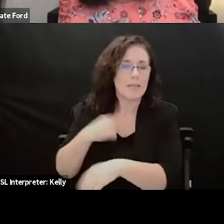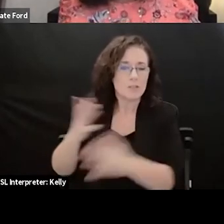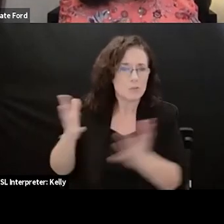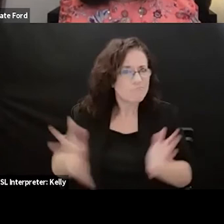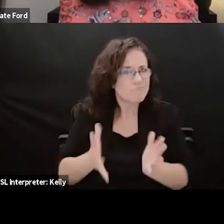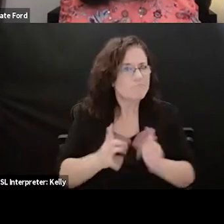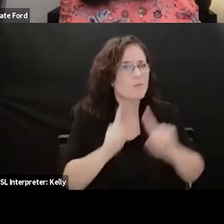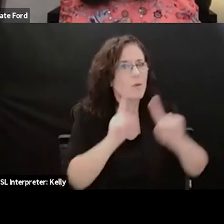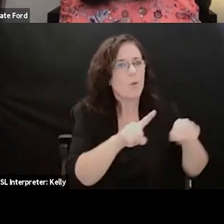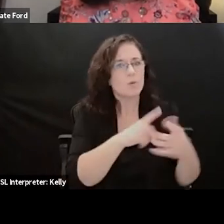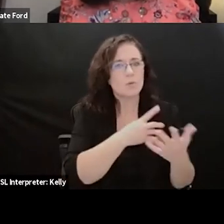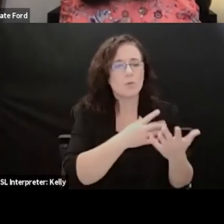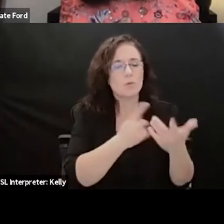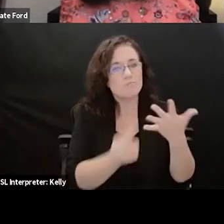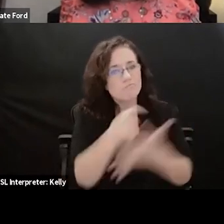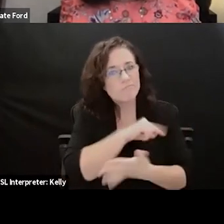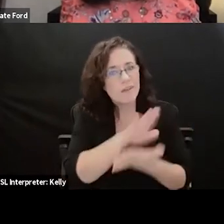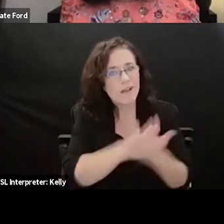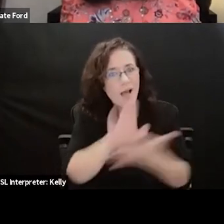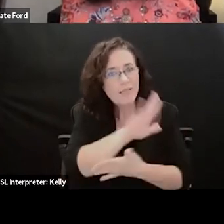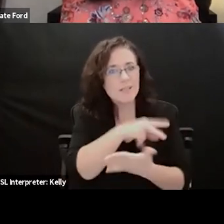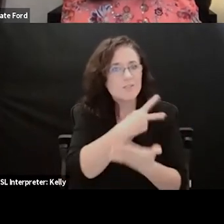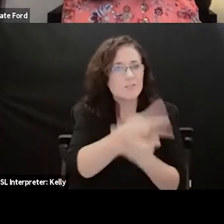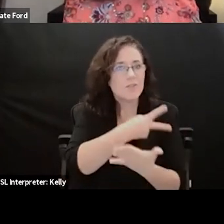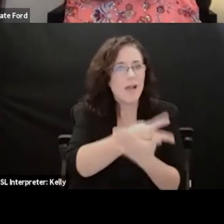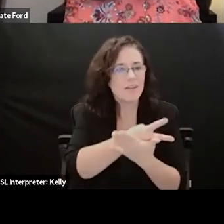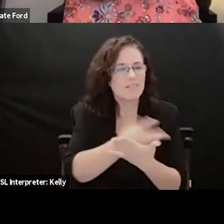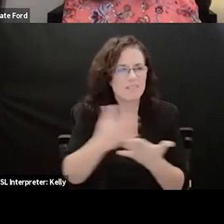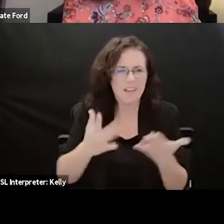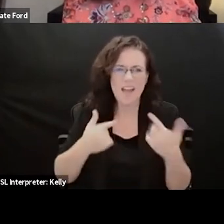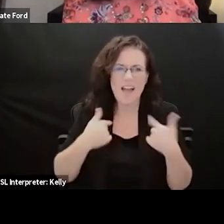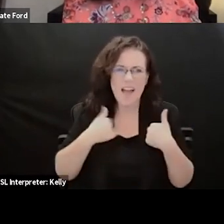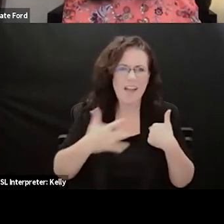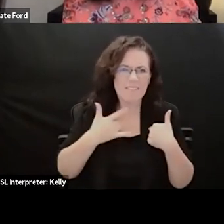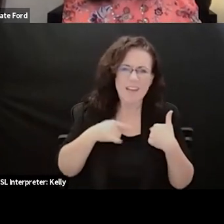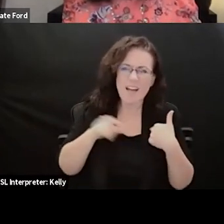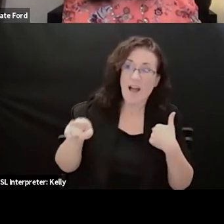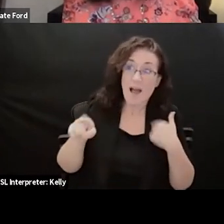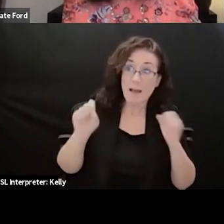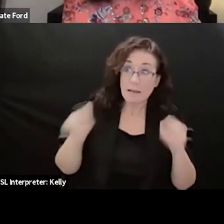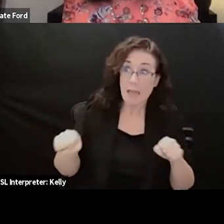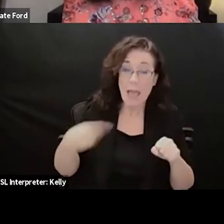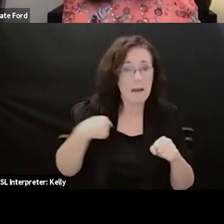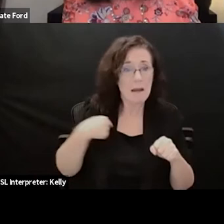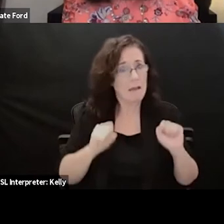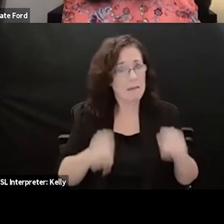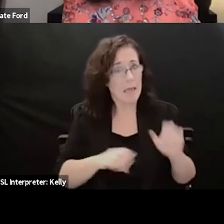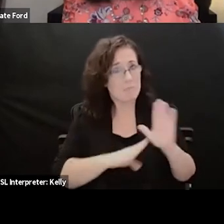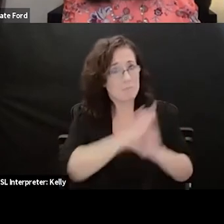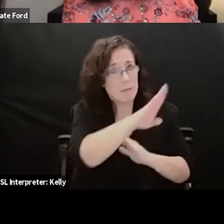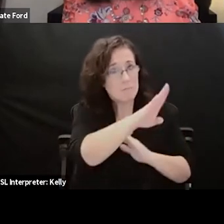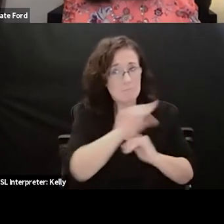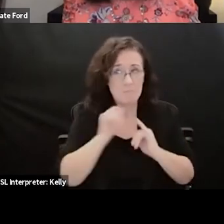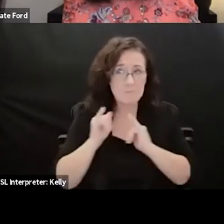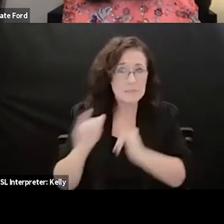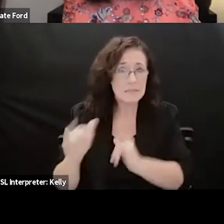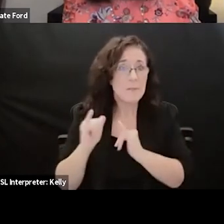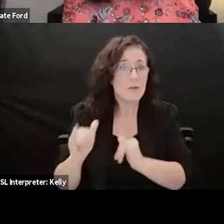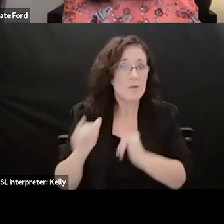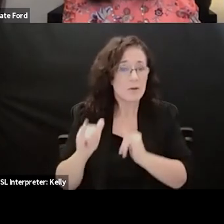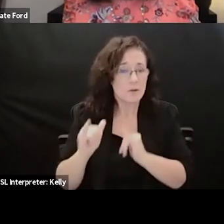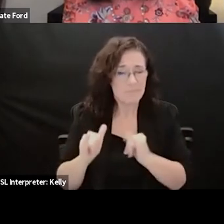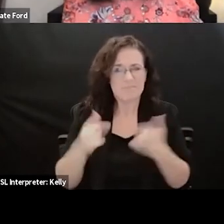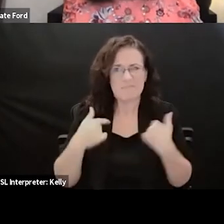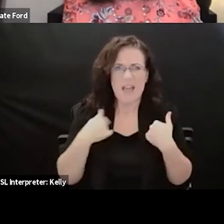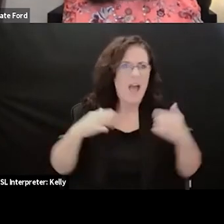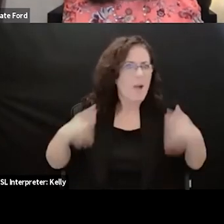because i felt that if she could do it i could do it and after all she was like me and that was something that i was not used